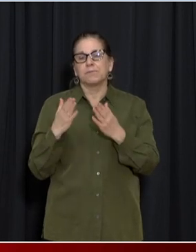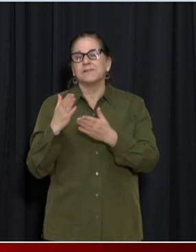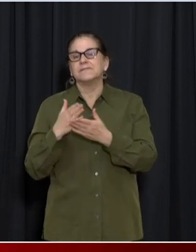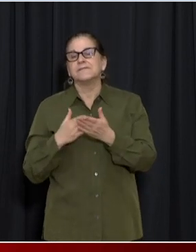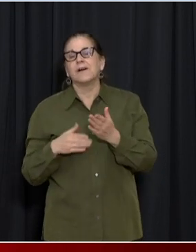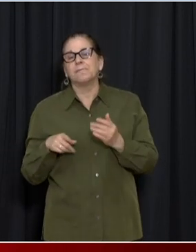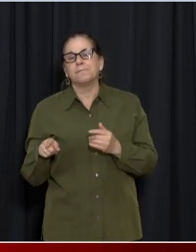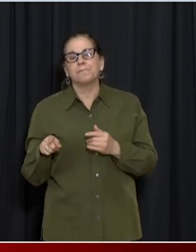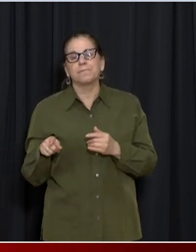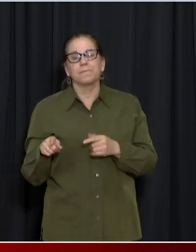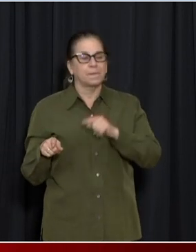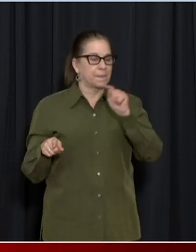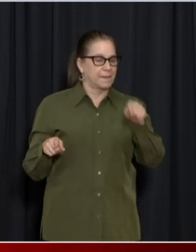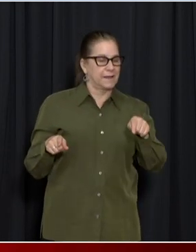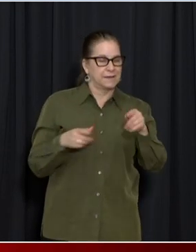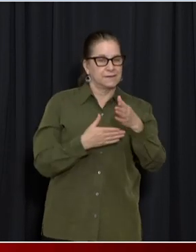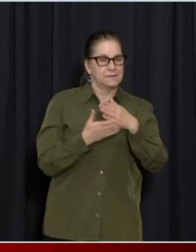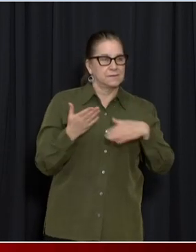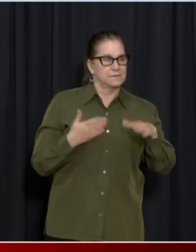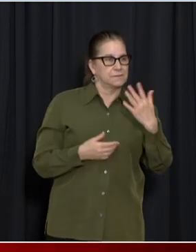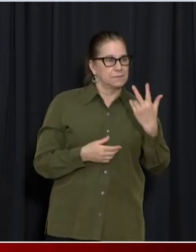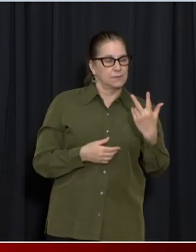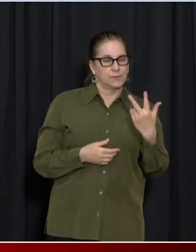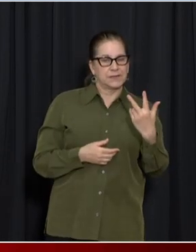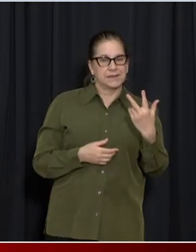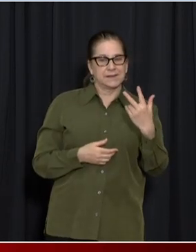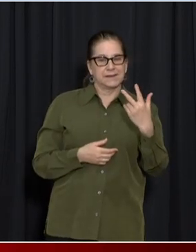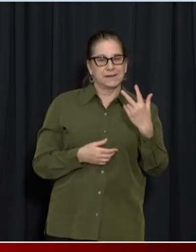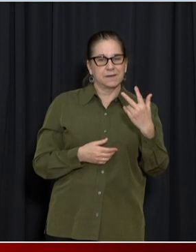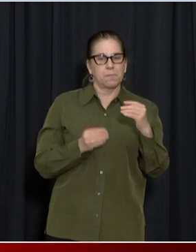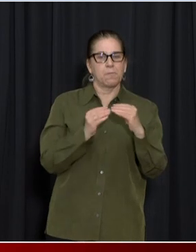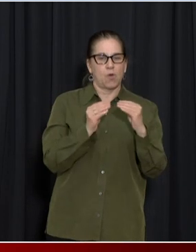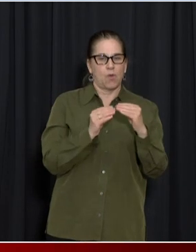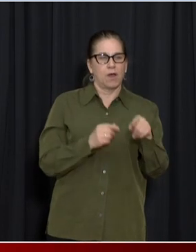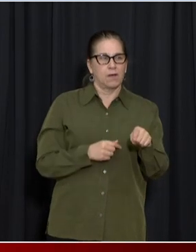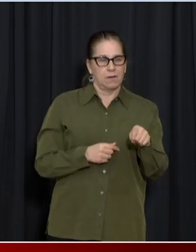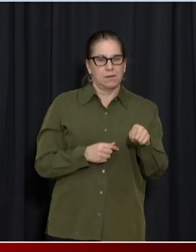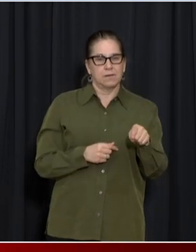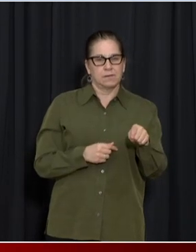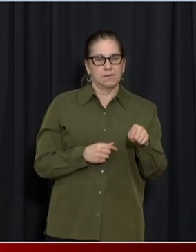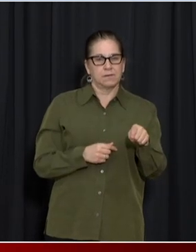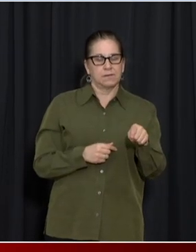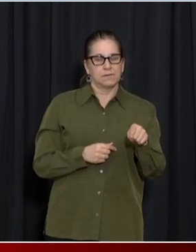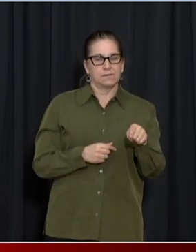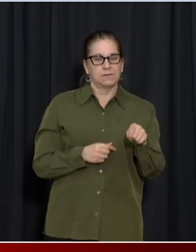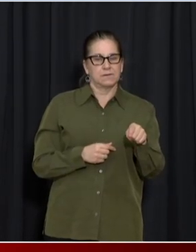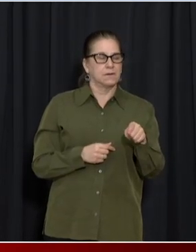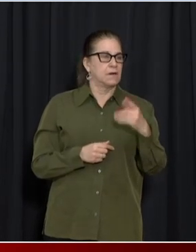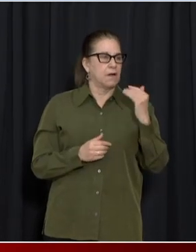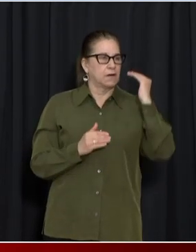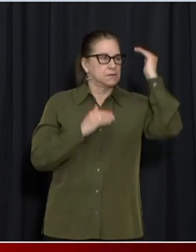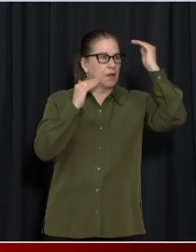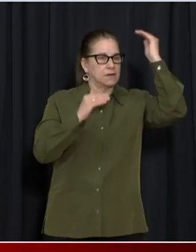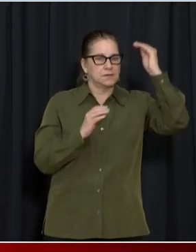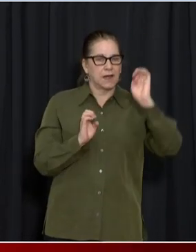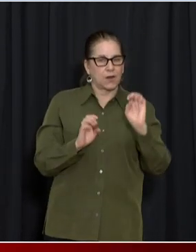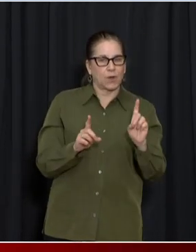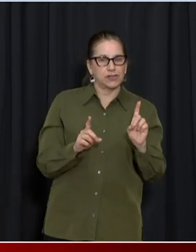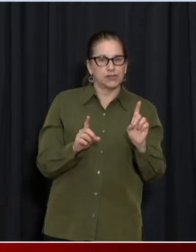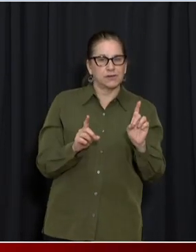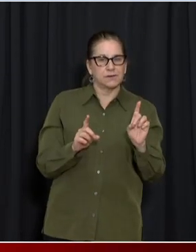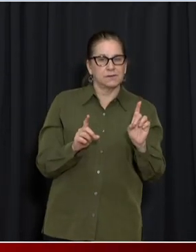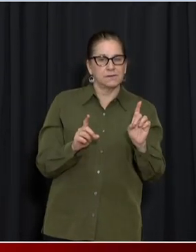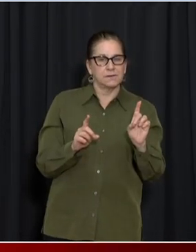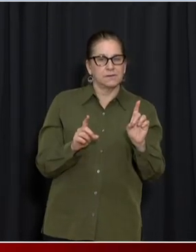Recommendations for pre-K-12 and adult education offerings include a phased reopening starting in Stage 2 that prioritizes students